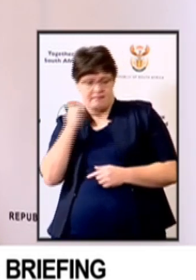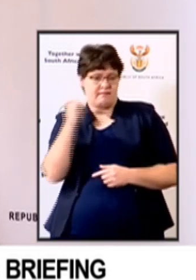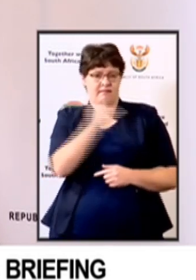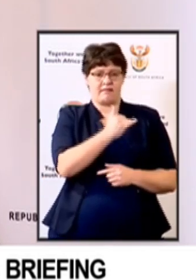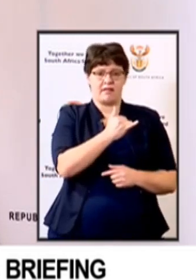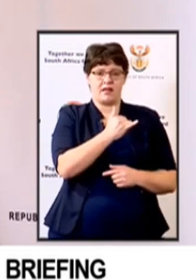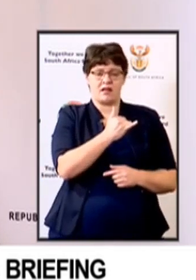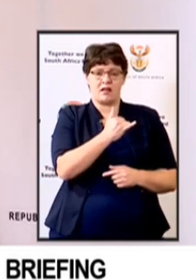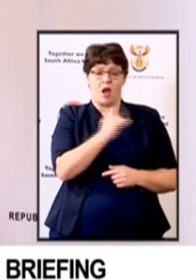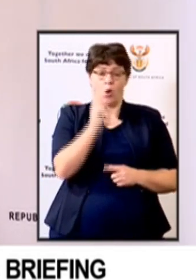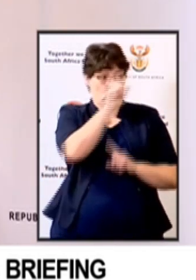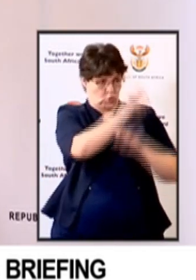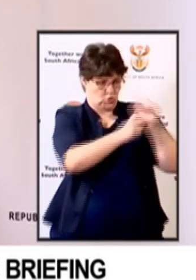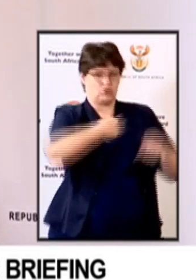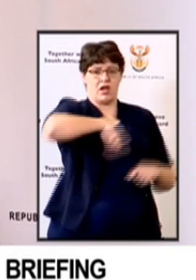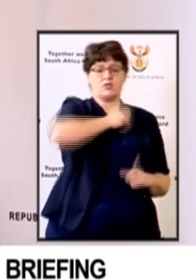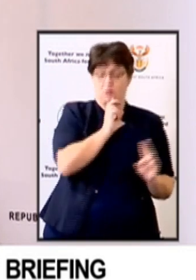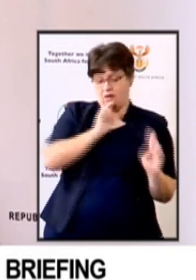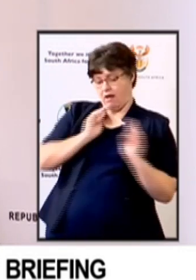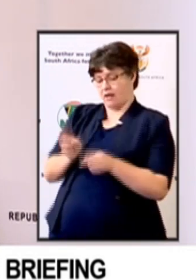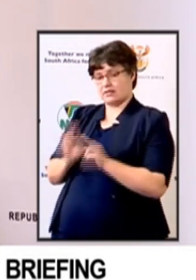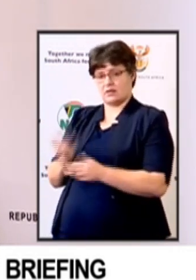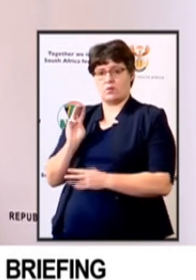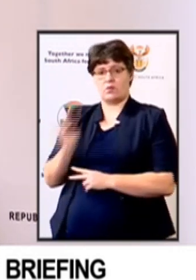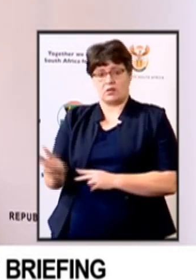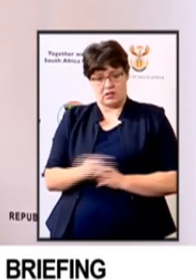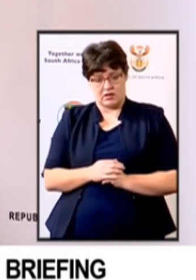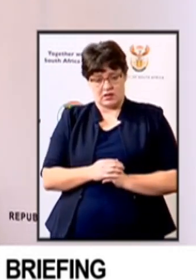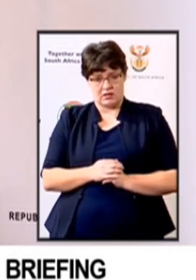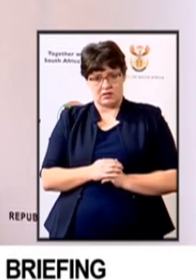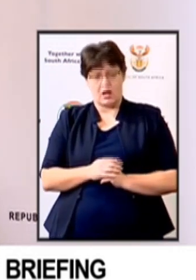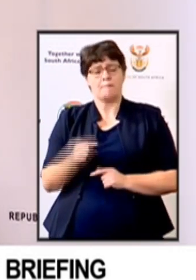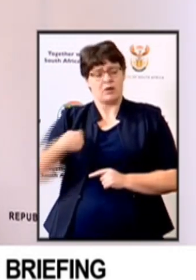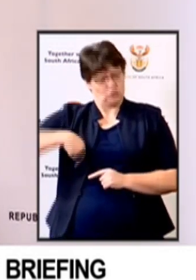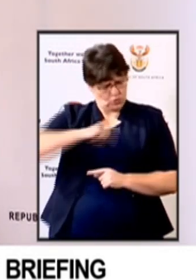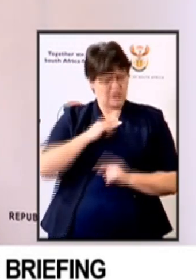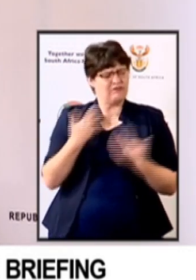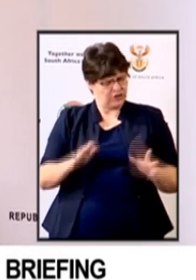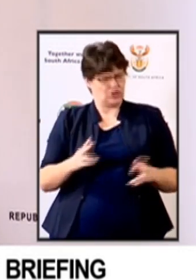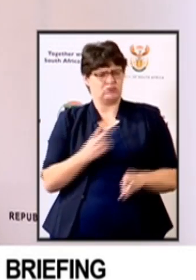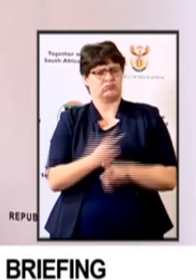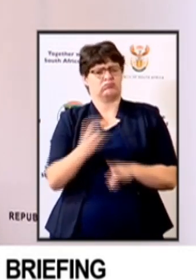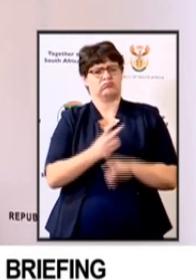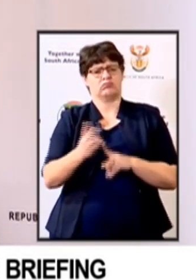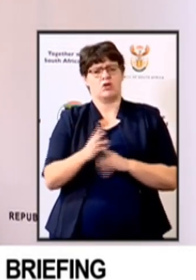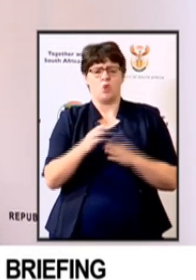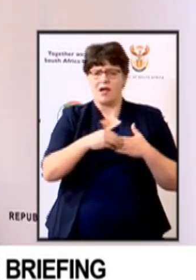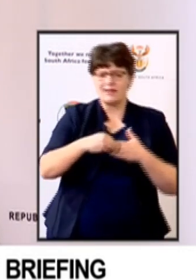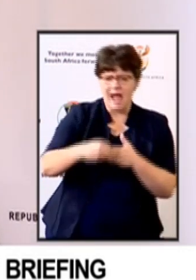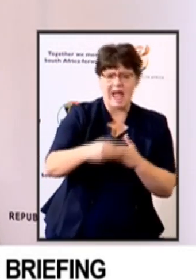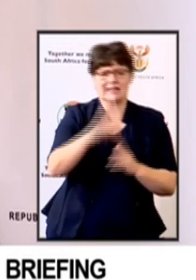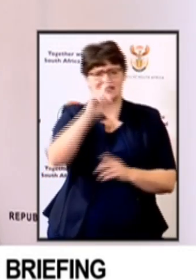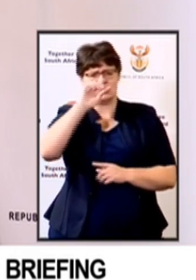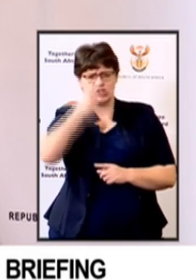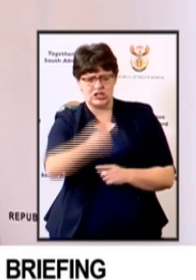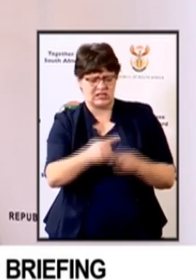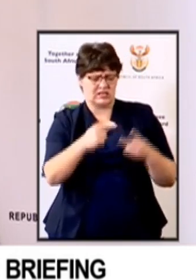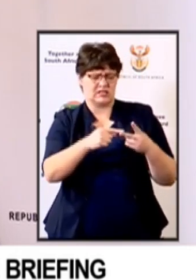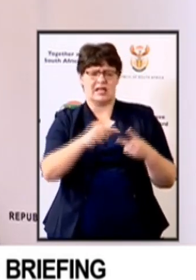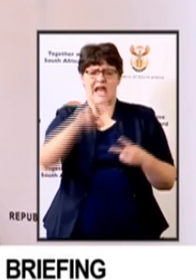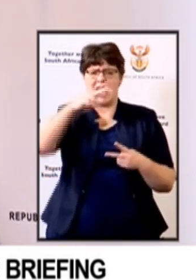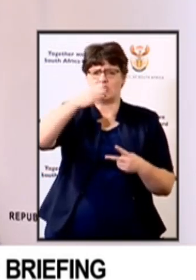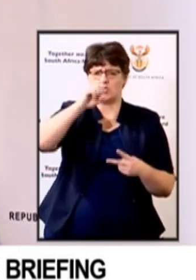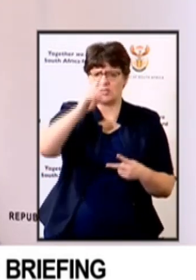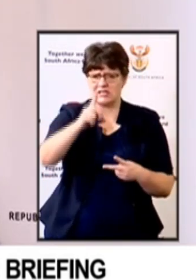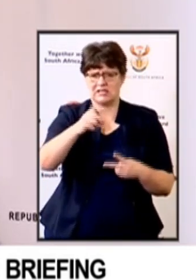we'll provide. But from where we stand, we have made all efforts to make sure we guide each and every DG and each and every